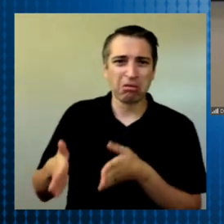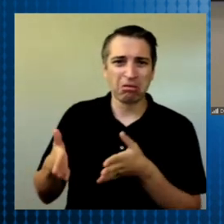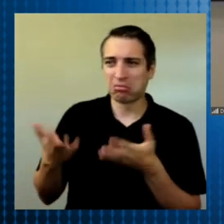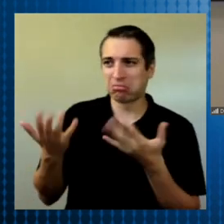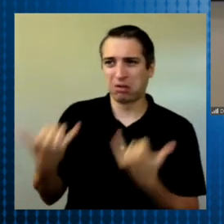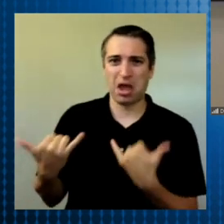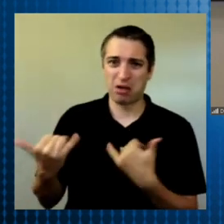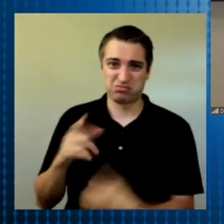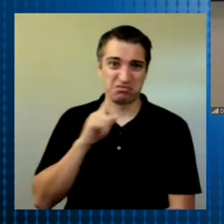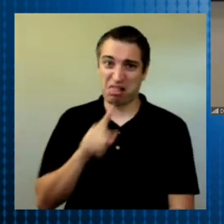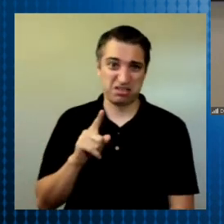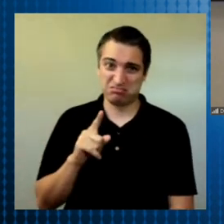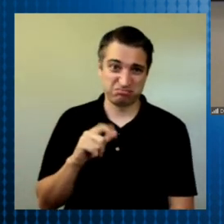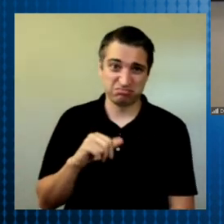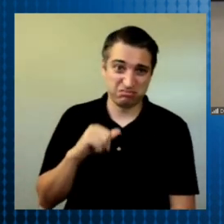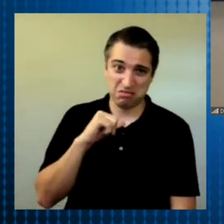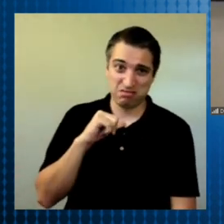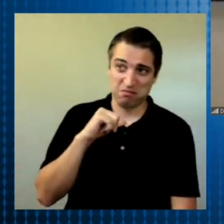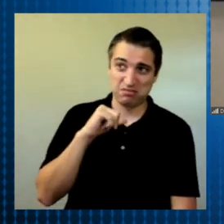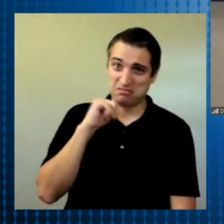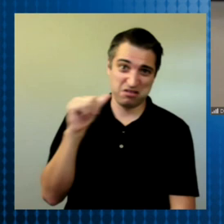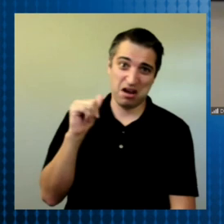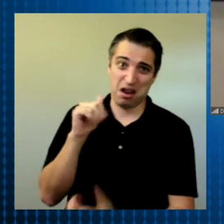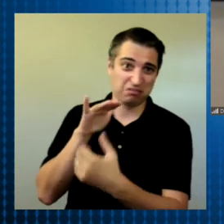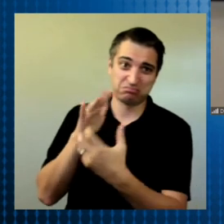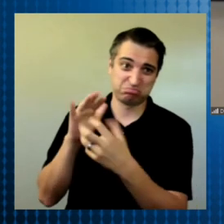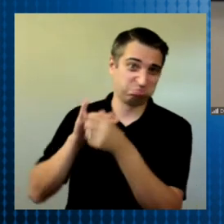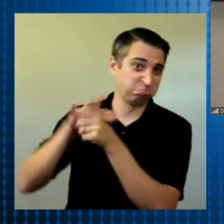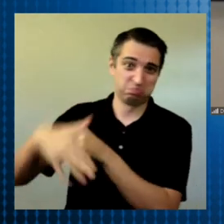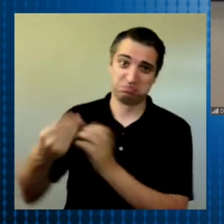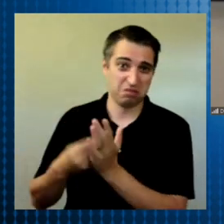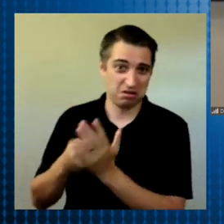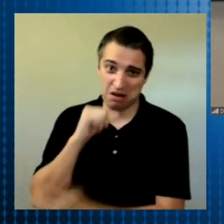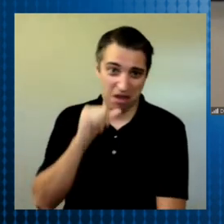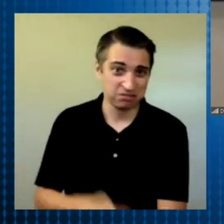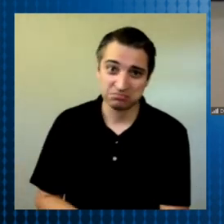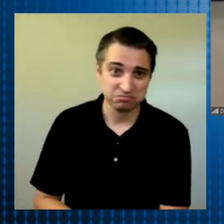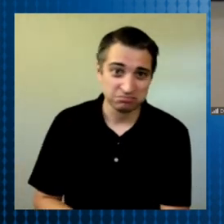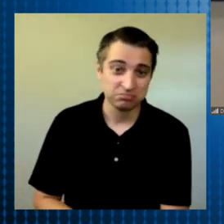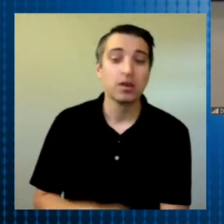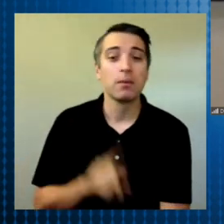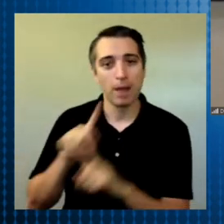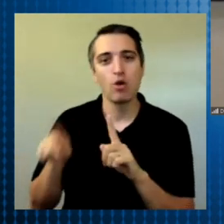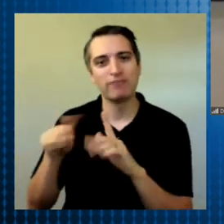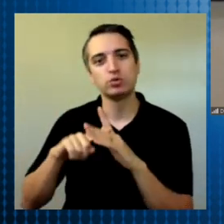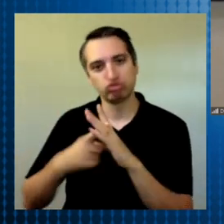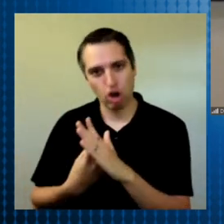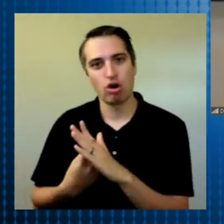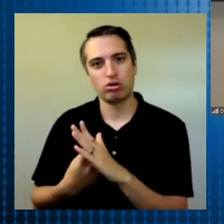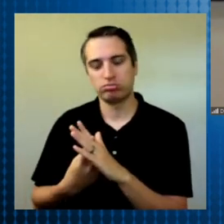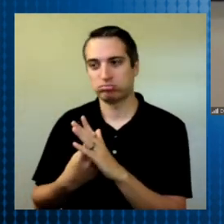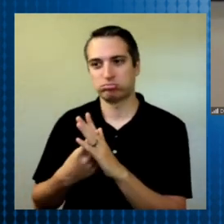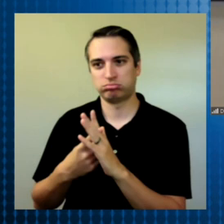That ain't going to take care of you for life, you know. But you have to start someplace. And that's why I told my new friend up